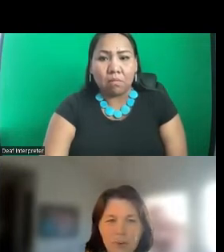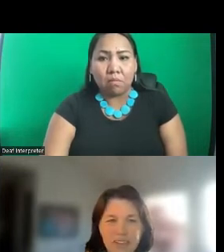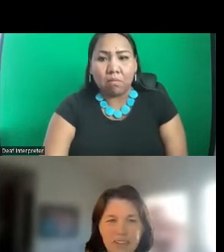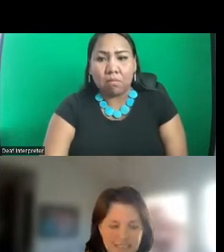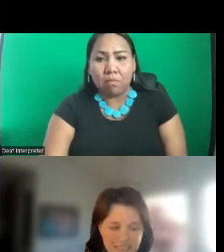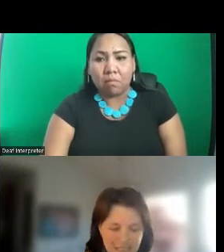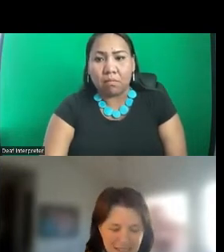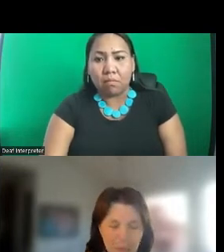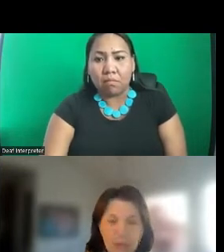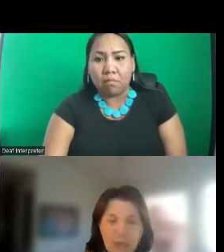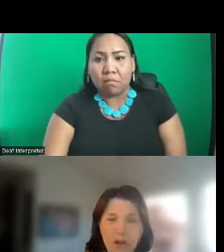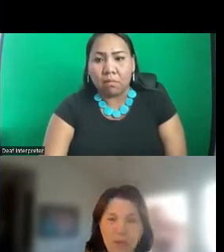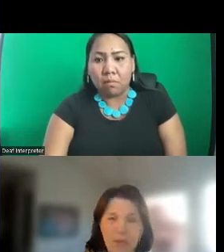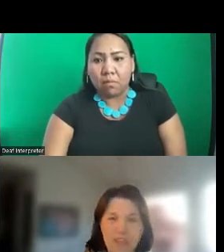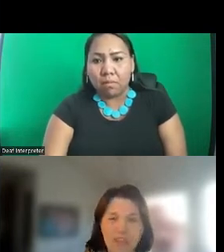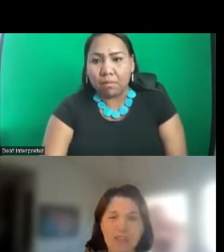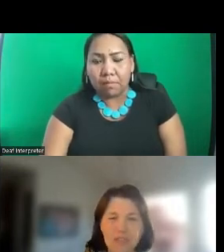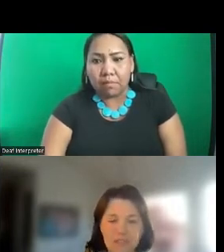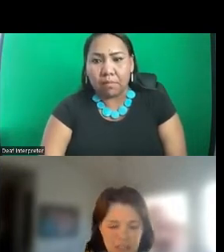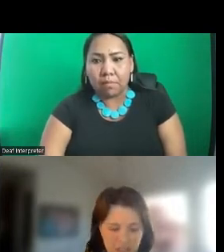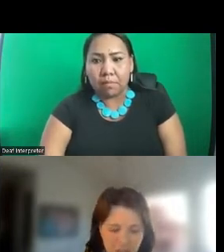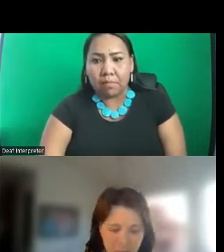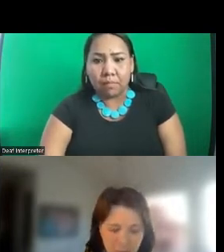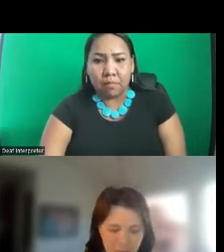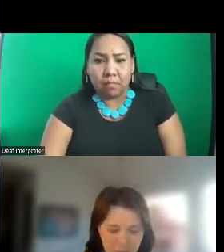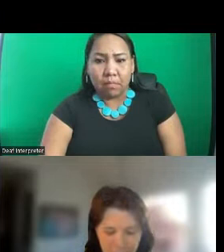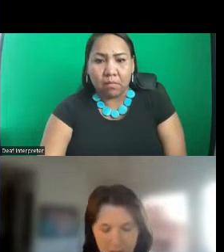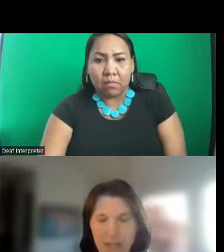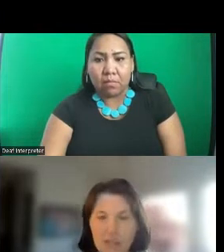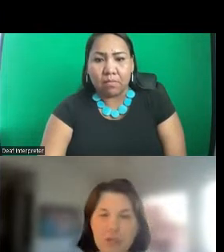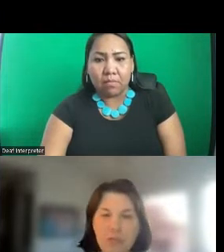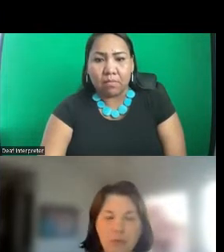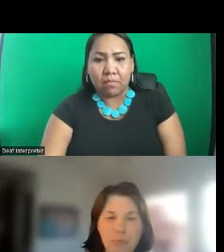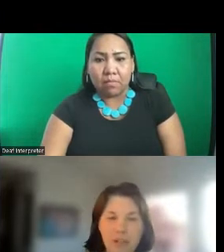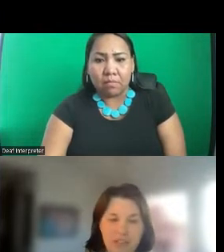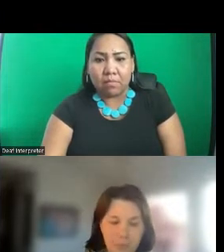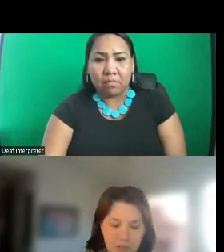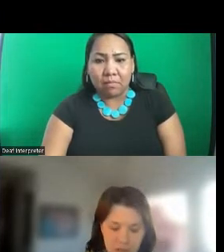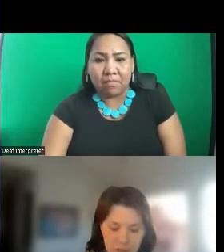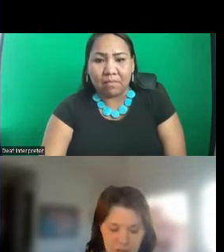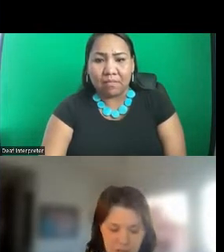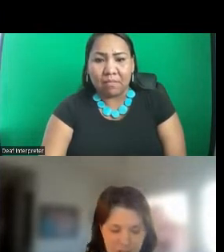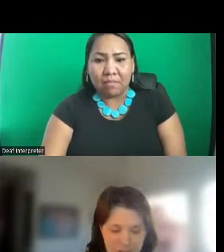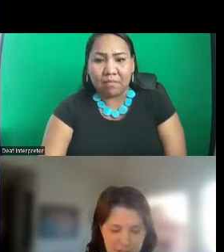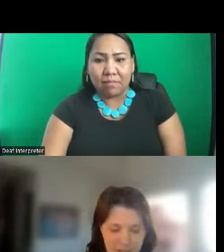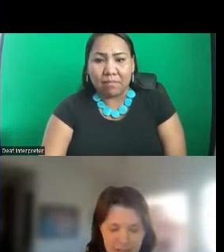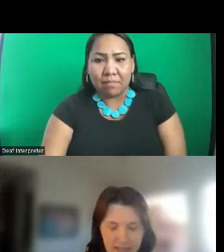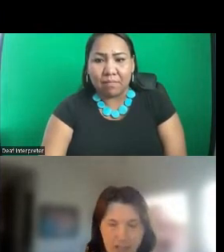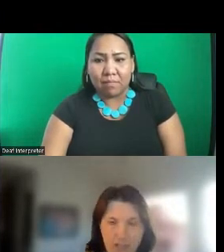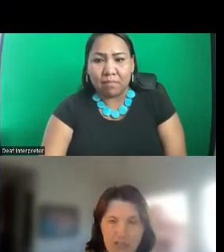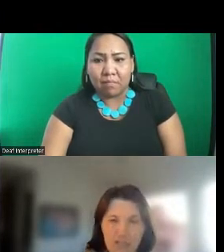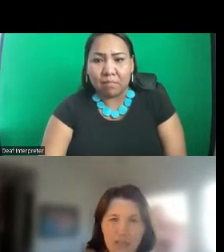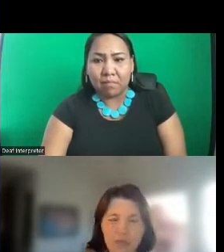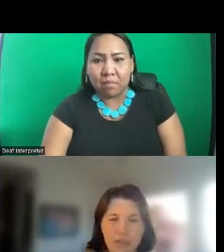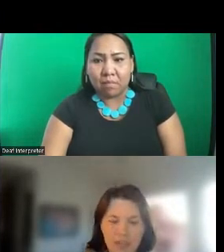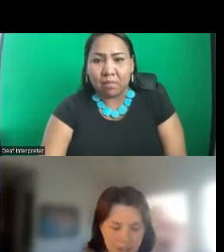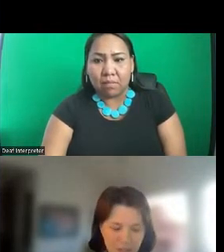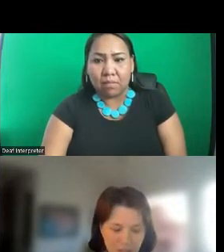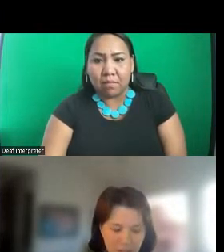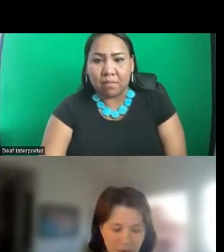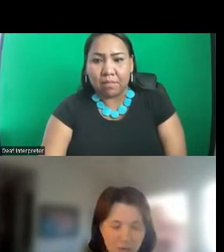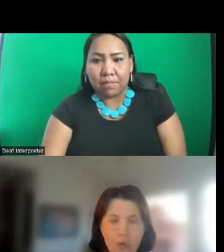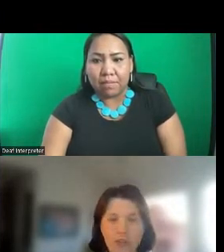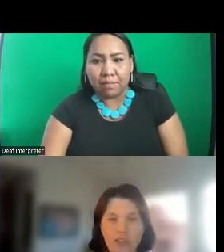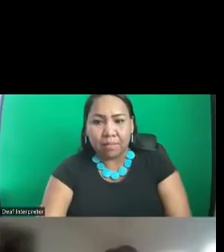Welcome, everyone. I'm Chris Palmer. I'm a senior associate with Social Policy Research Associates and a technical assistance